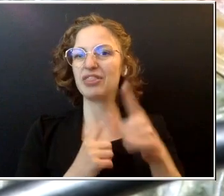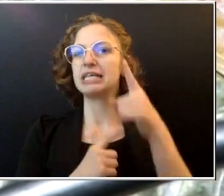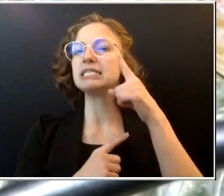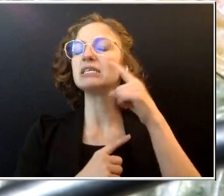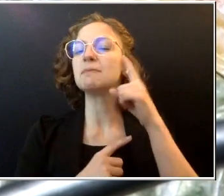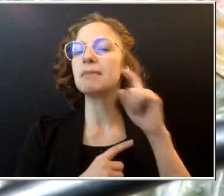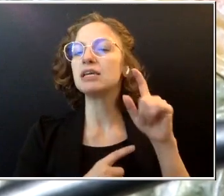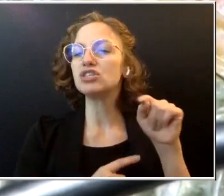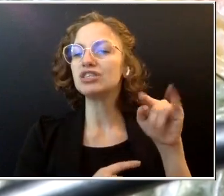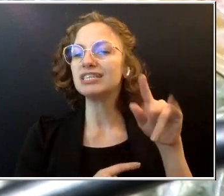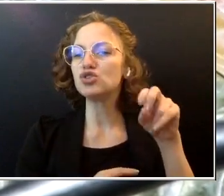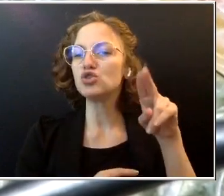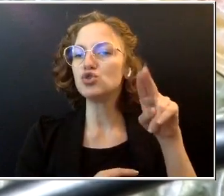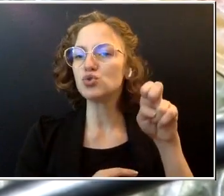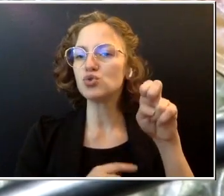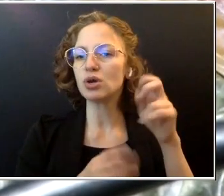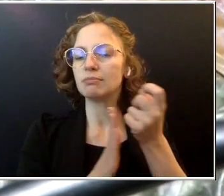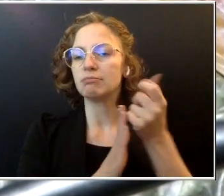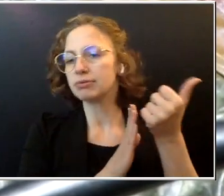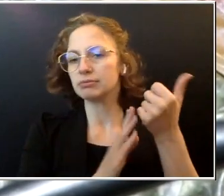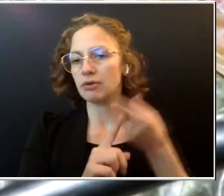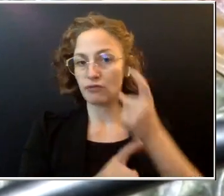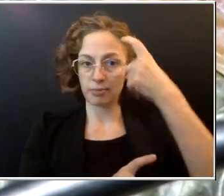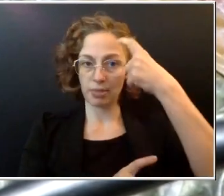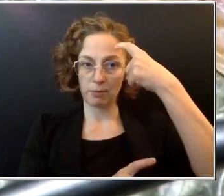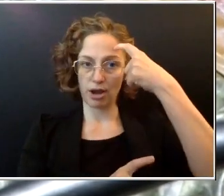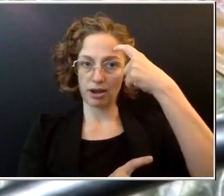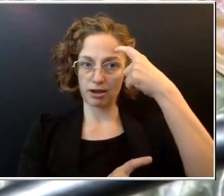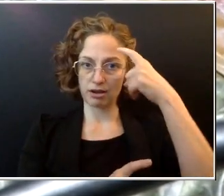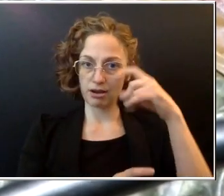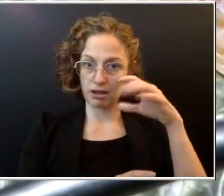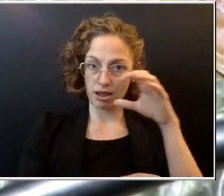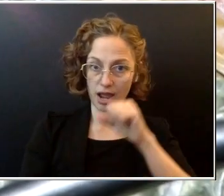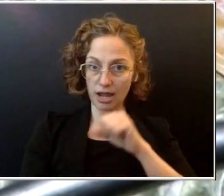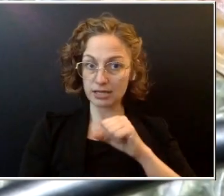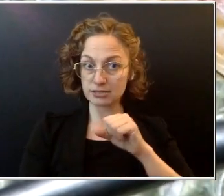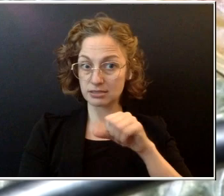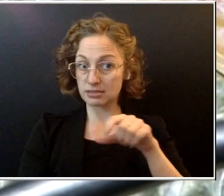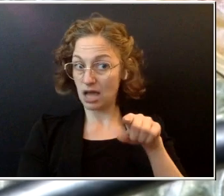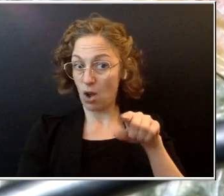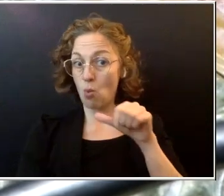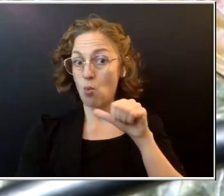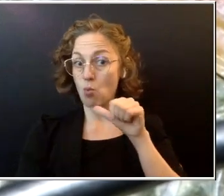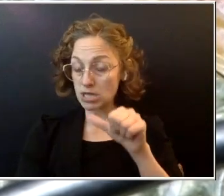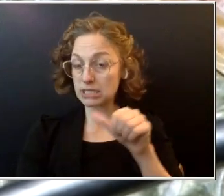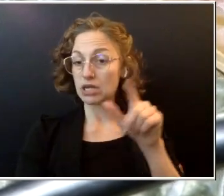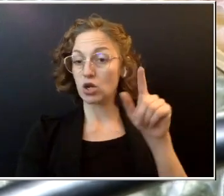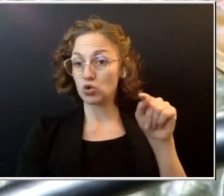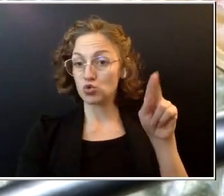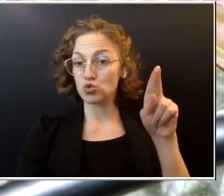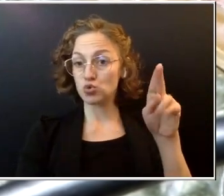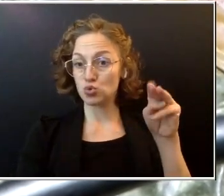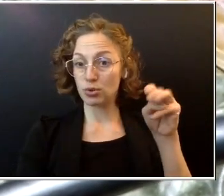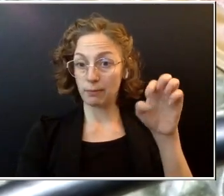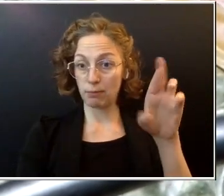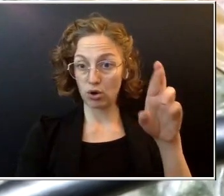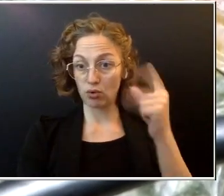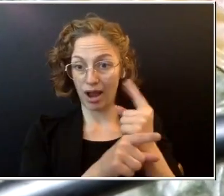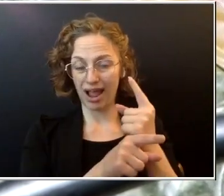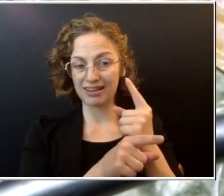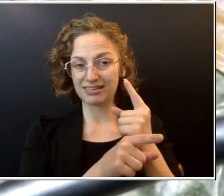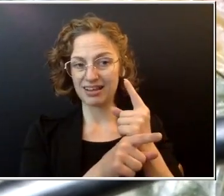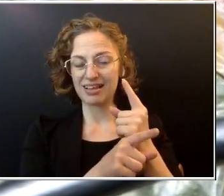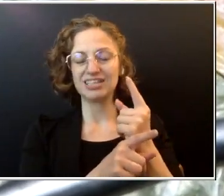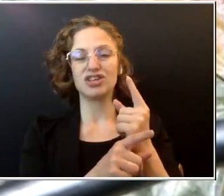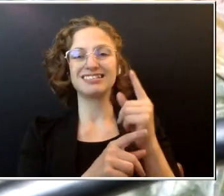brain. It turned out, I guess, Dr. Doolittle, this was not a tumor, right? This was like just some dead tissue from like